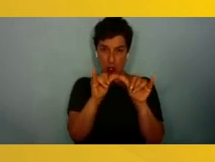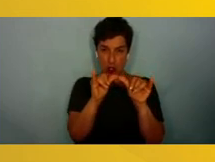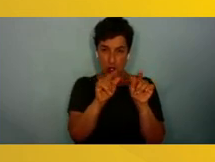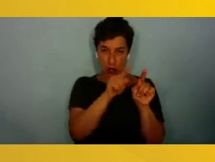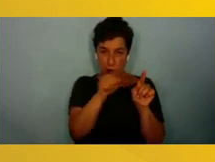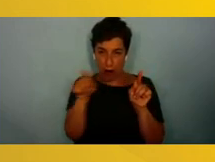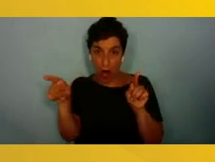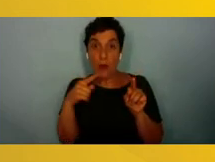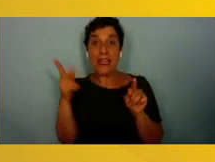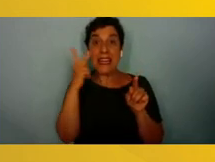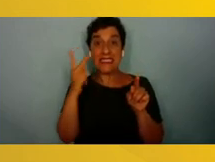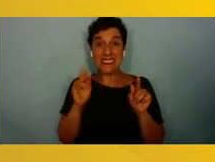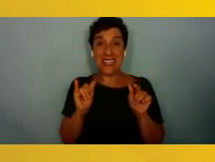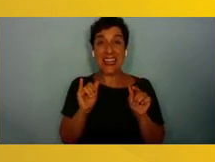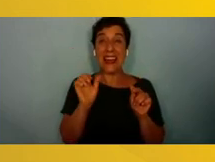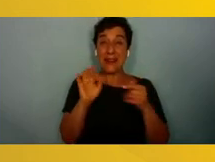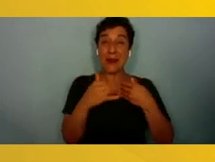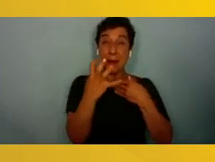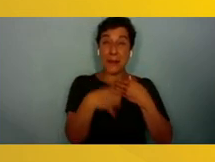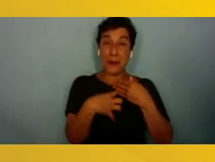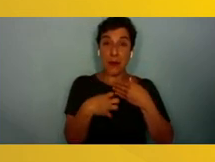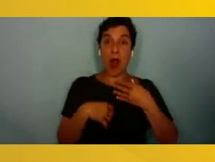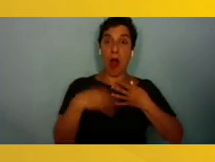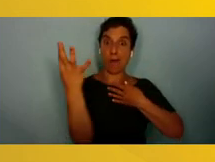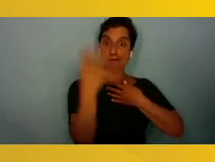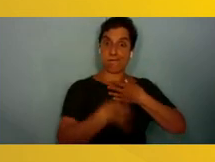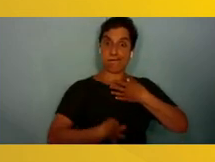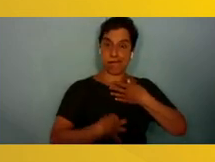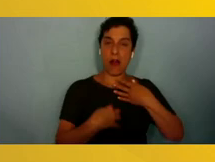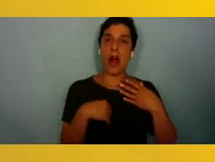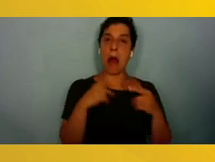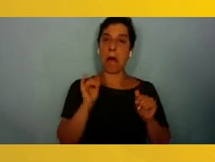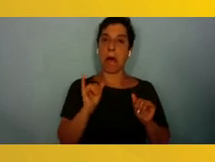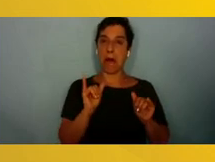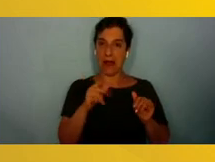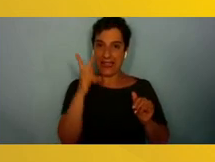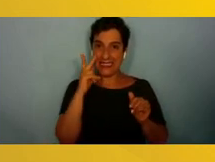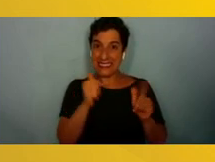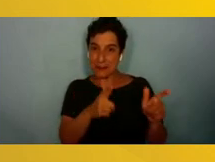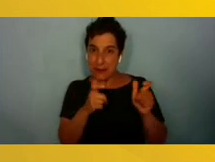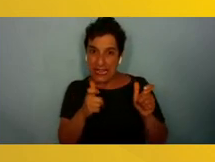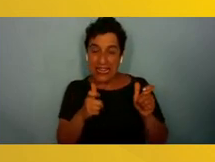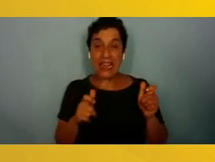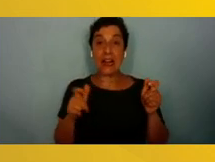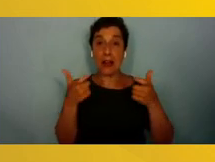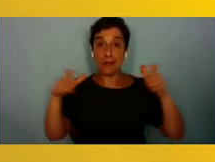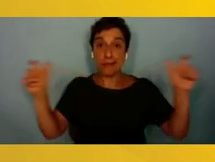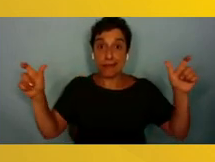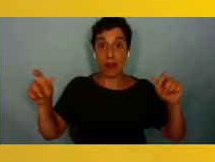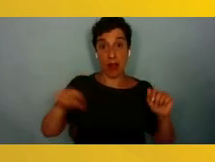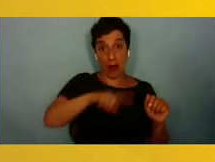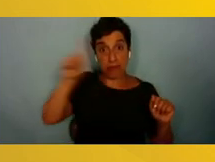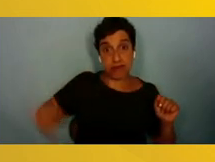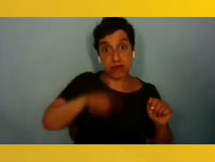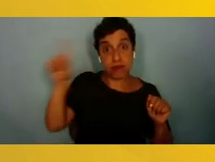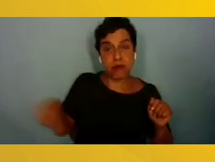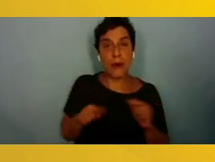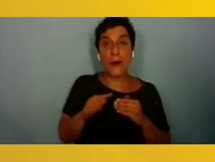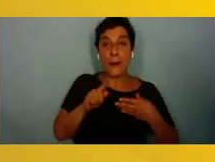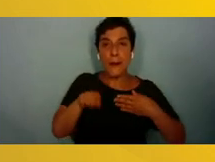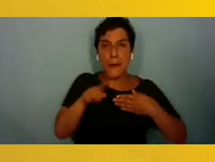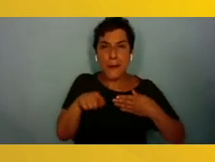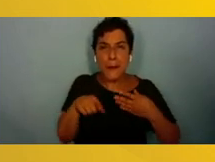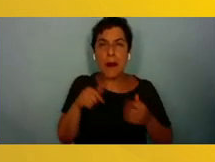vessel based upon maybe how quickly the vessel was moving or how large the propeller of the boat is, and try to